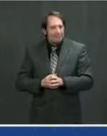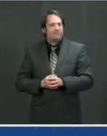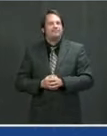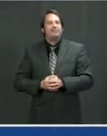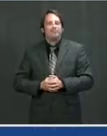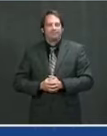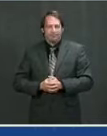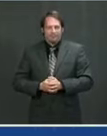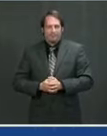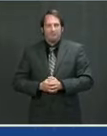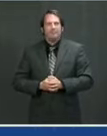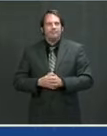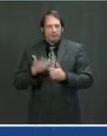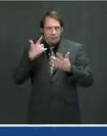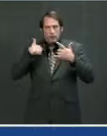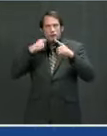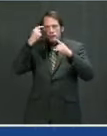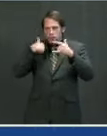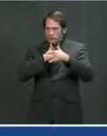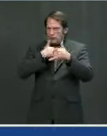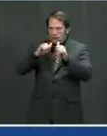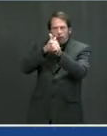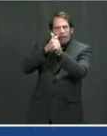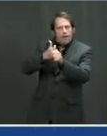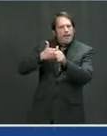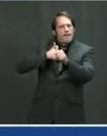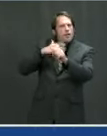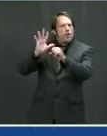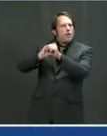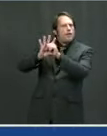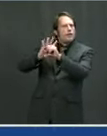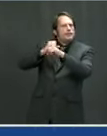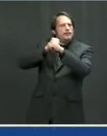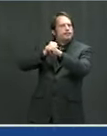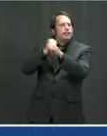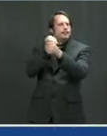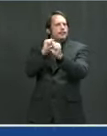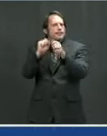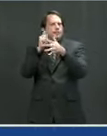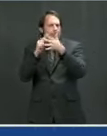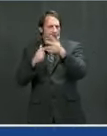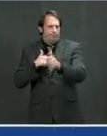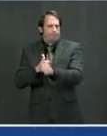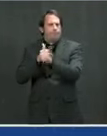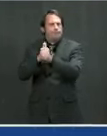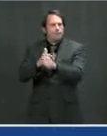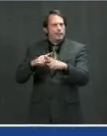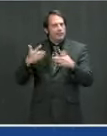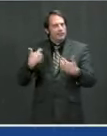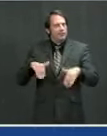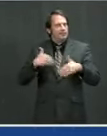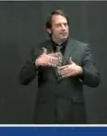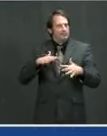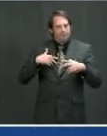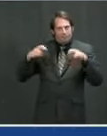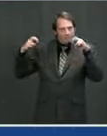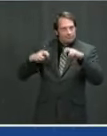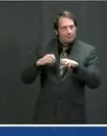our commitment to meet in person is indicative of the importance, the value we both place on this